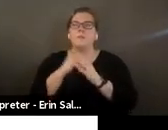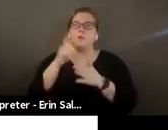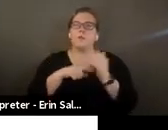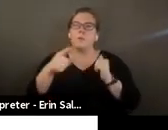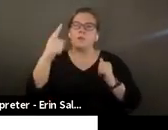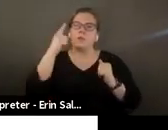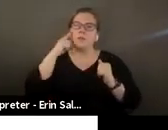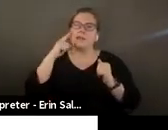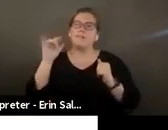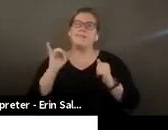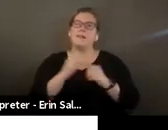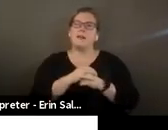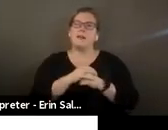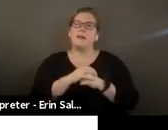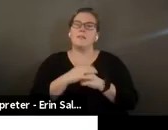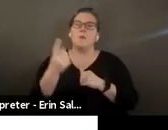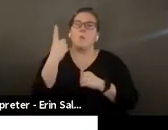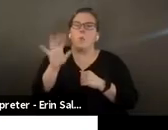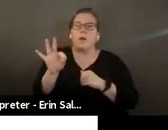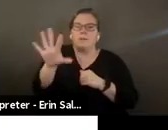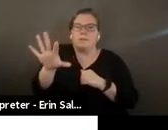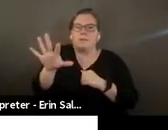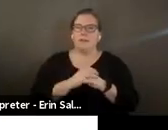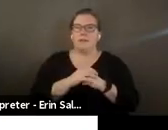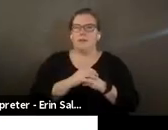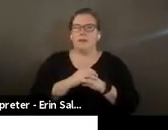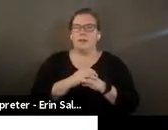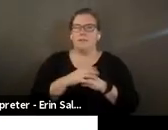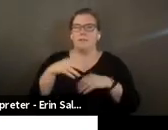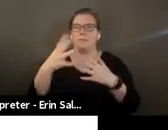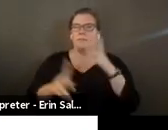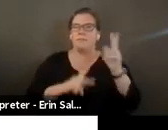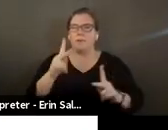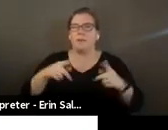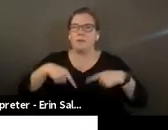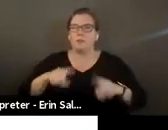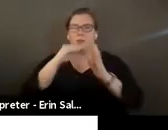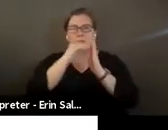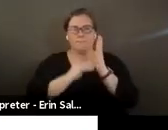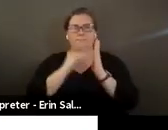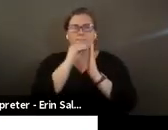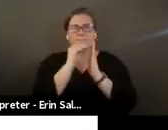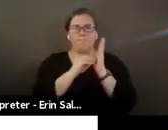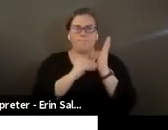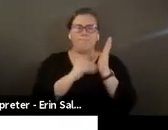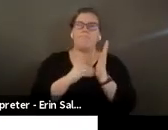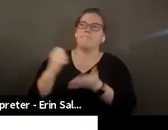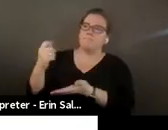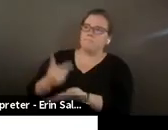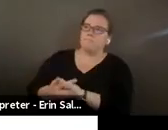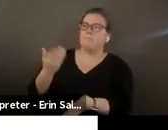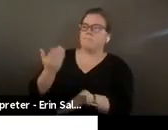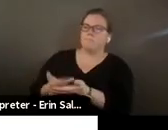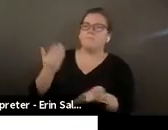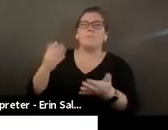the one tip that you would give folks whenever they're going through the application process, or the one